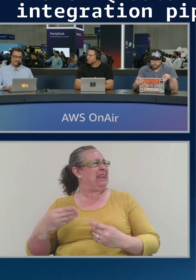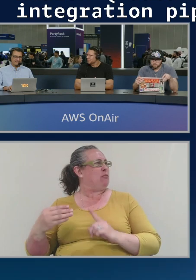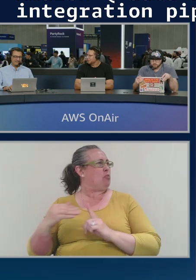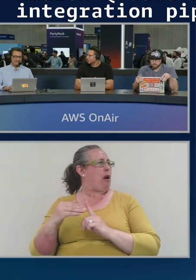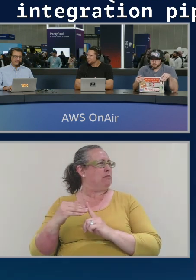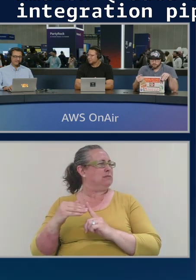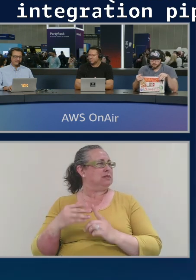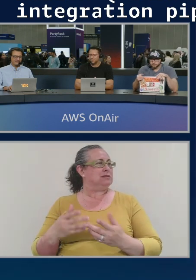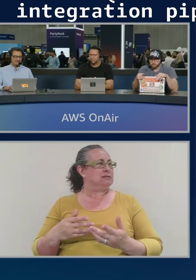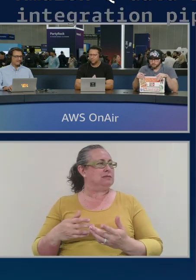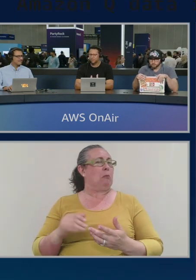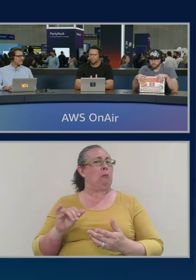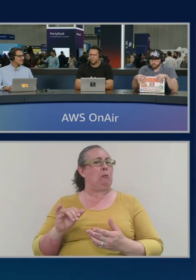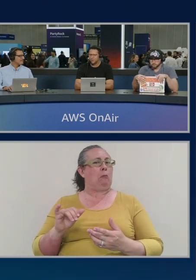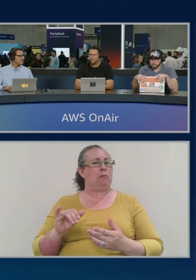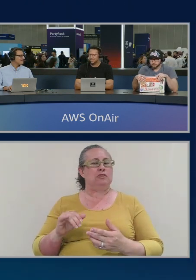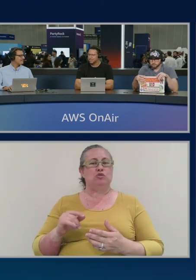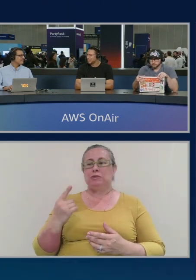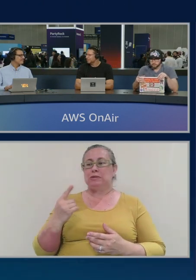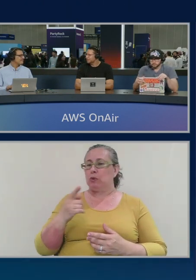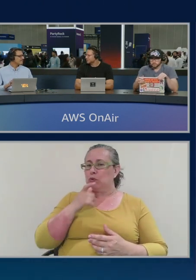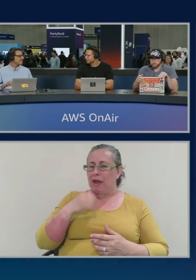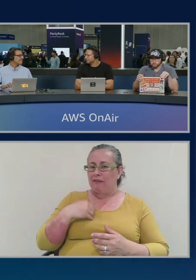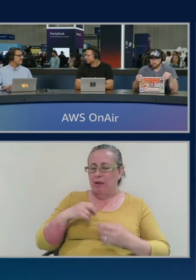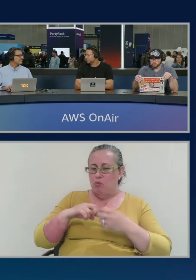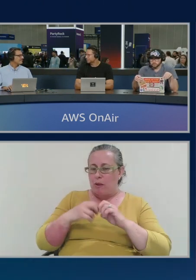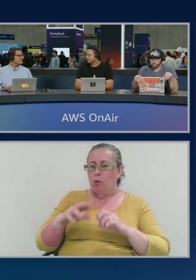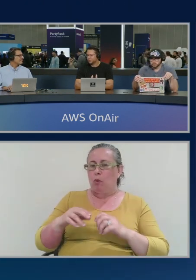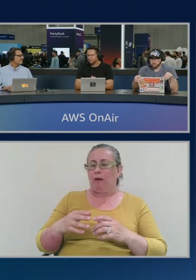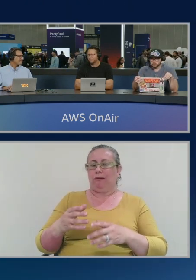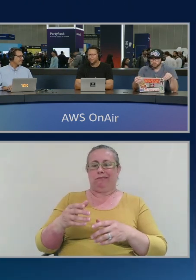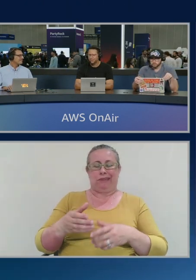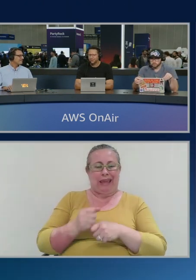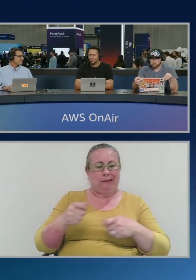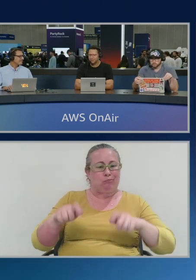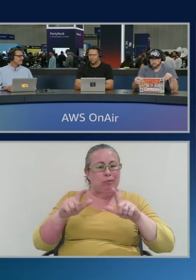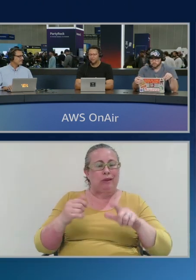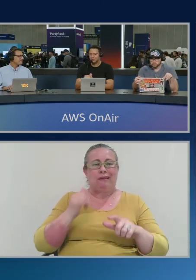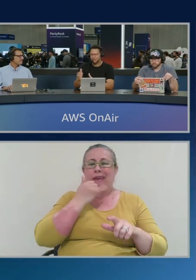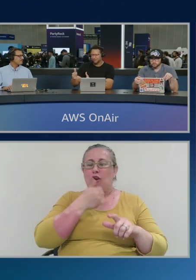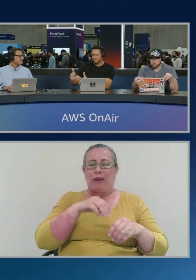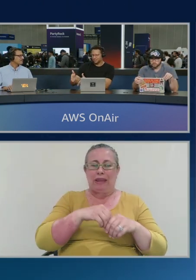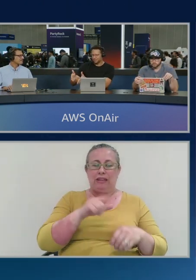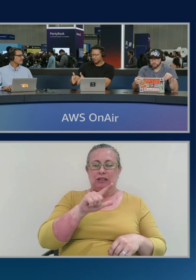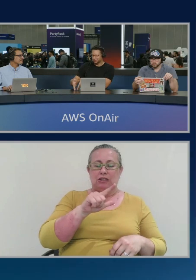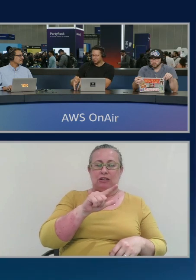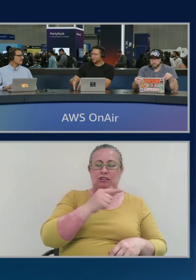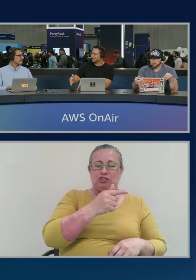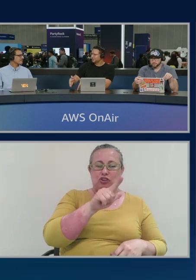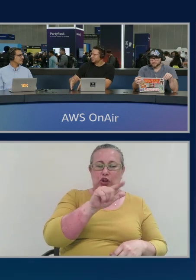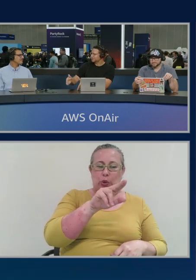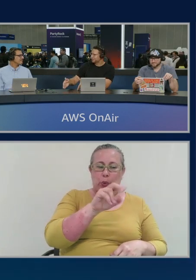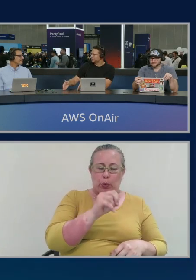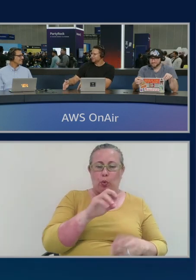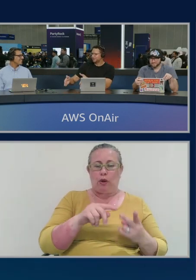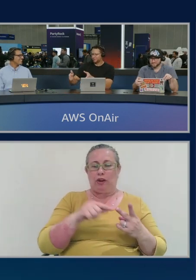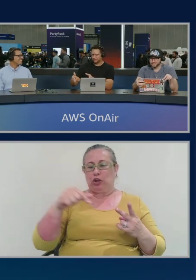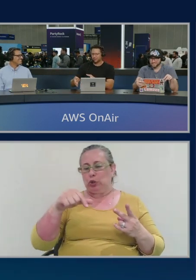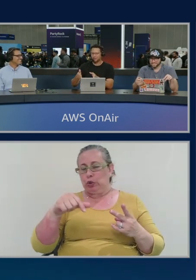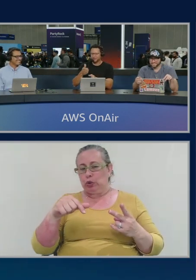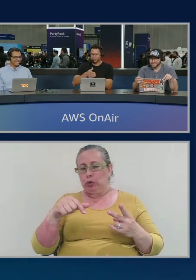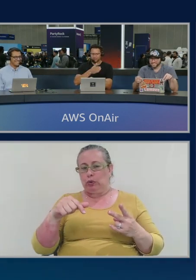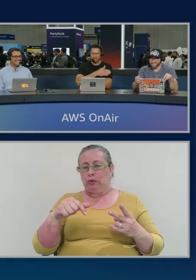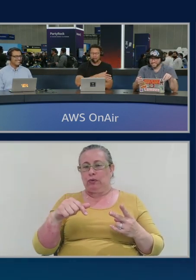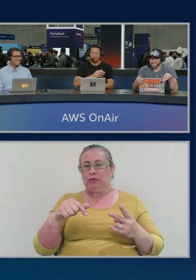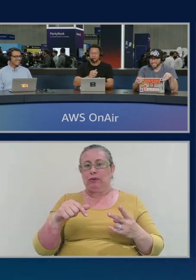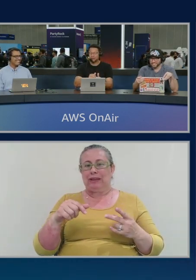So maybe even like someone who's having a problem or maybe getting an error using Glue or Q, using Glue, they can use Q to